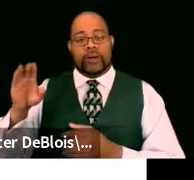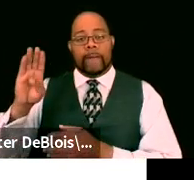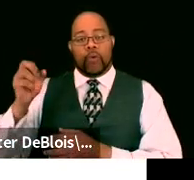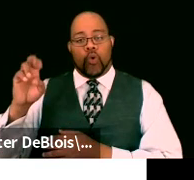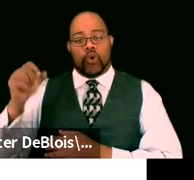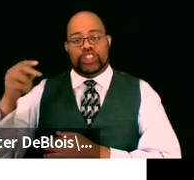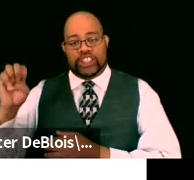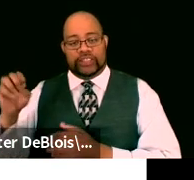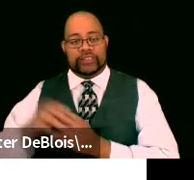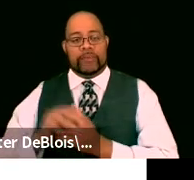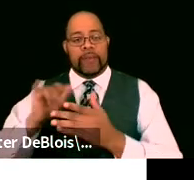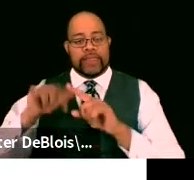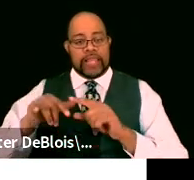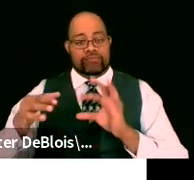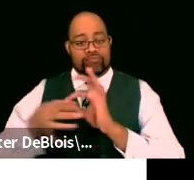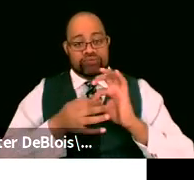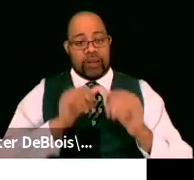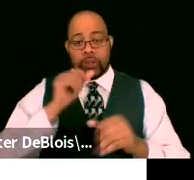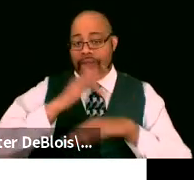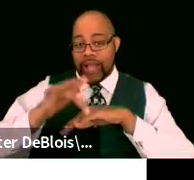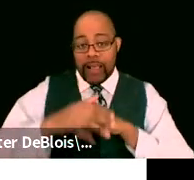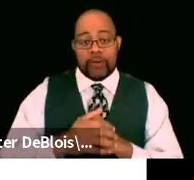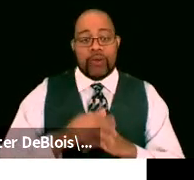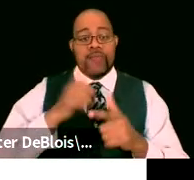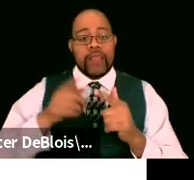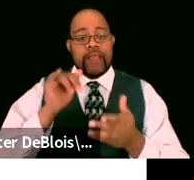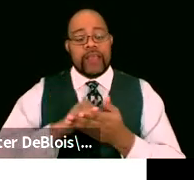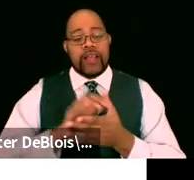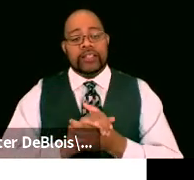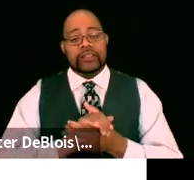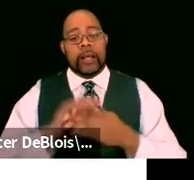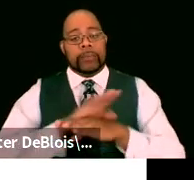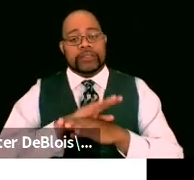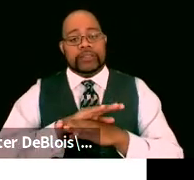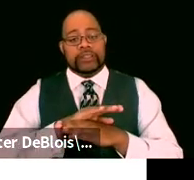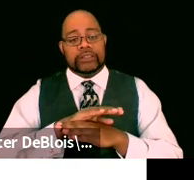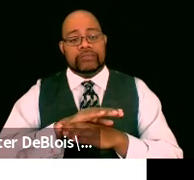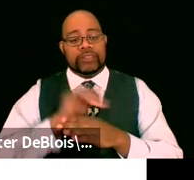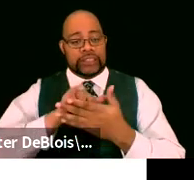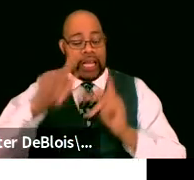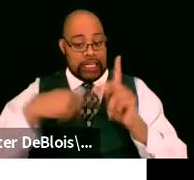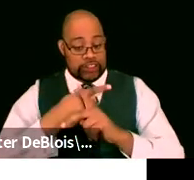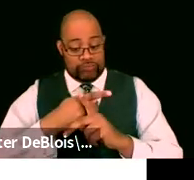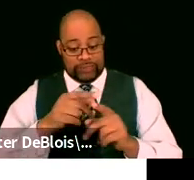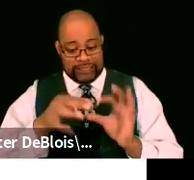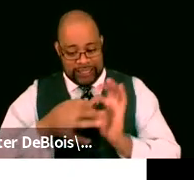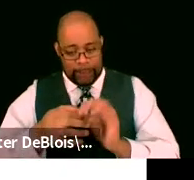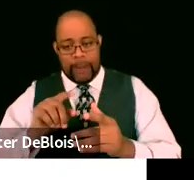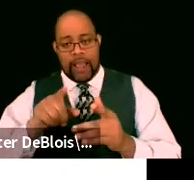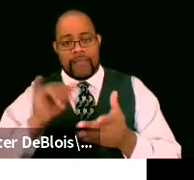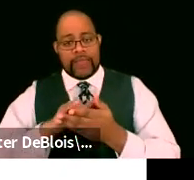strain of Burkholderia enigmata wasn't available when these industrial isolates were initially typed. And the